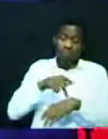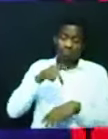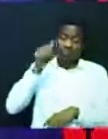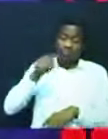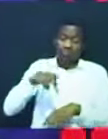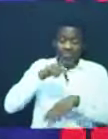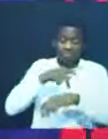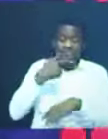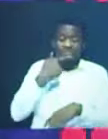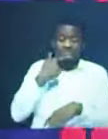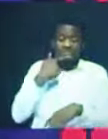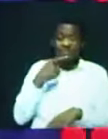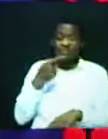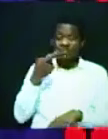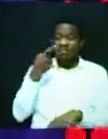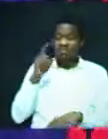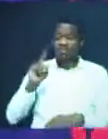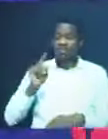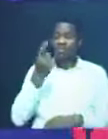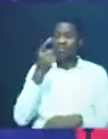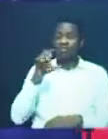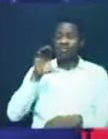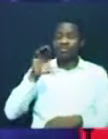Corinthians 2:16.